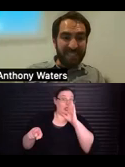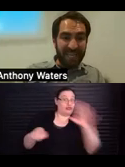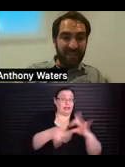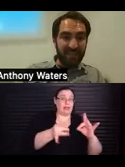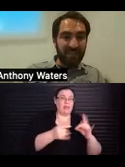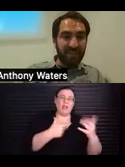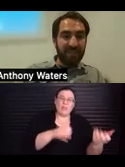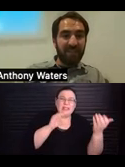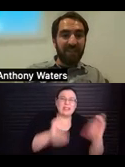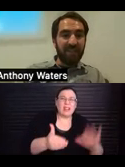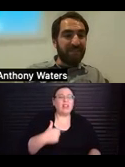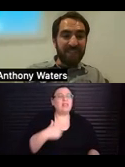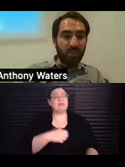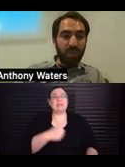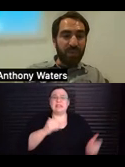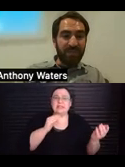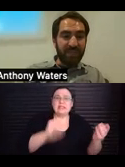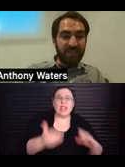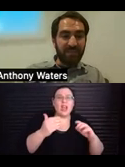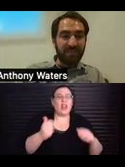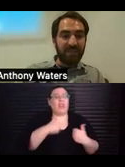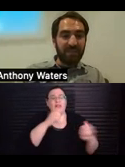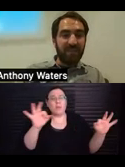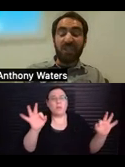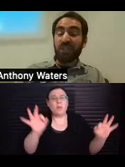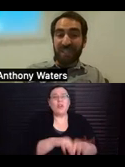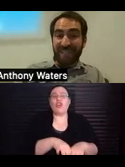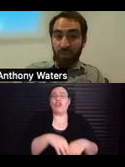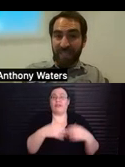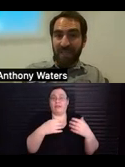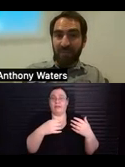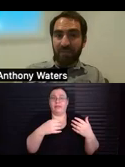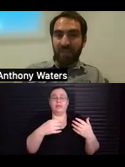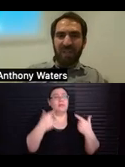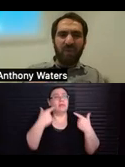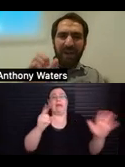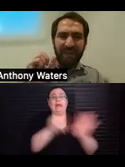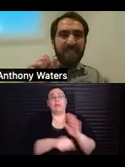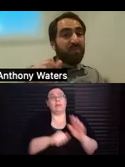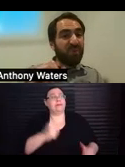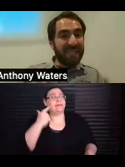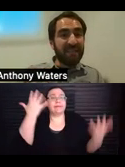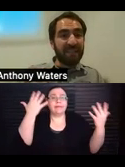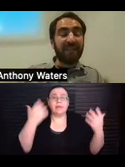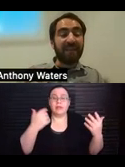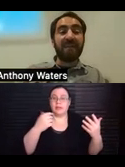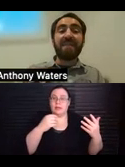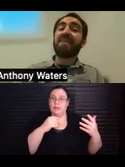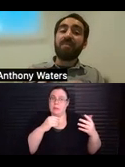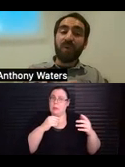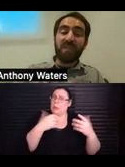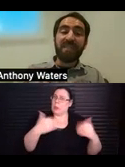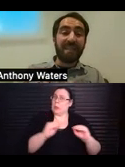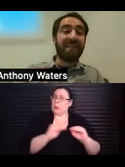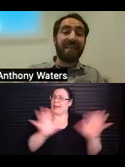was dead. Life isn't worth living. I should just kill myself. Where it's pretty clear that